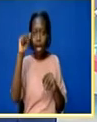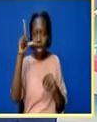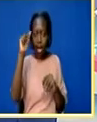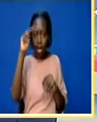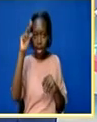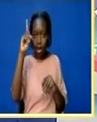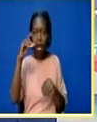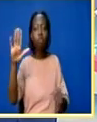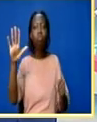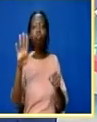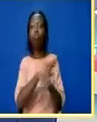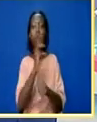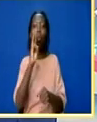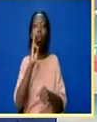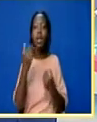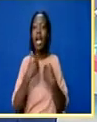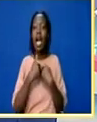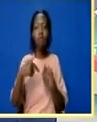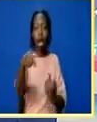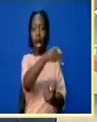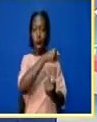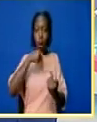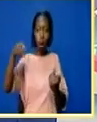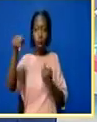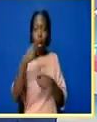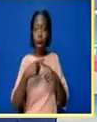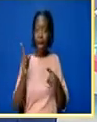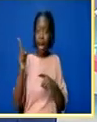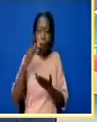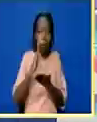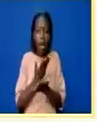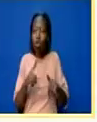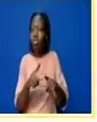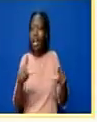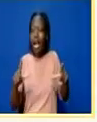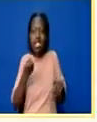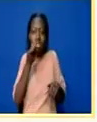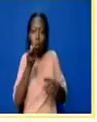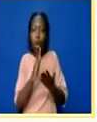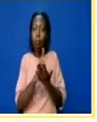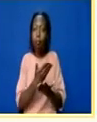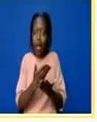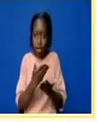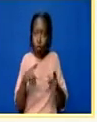water. Okay, I don't know. What about the piece of land just mm-hmm. inside?